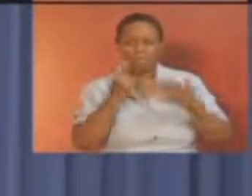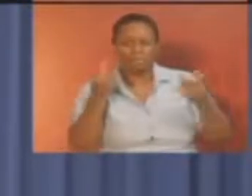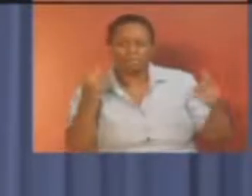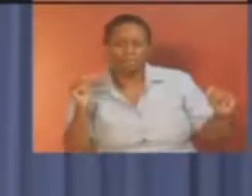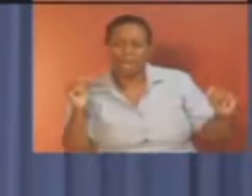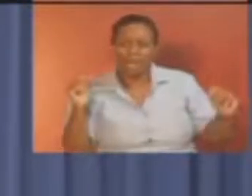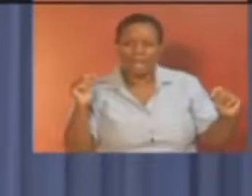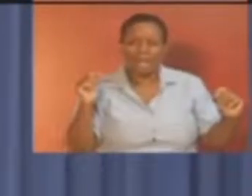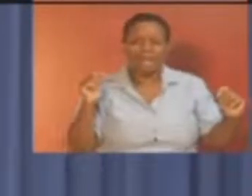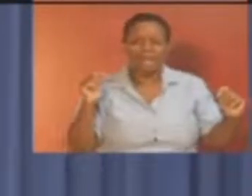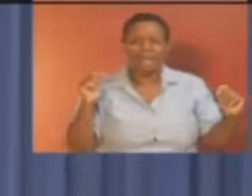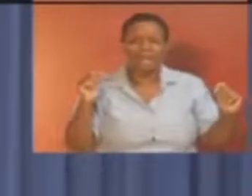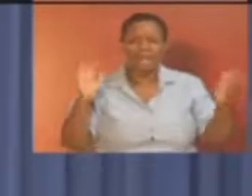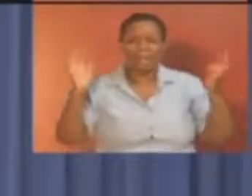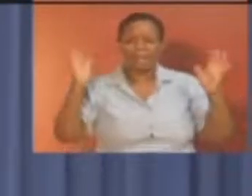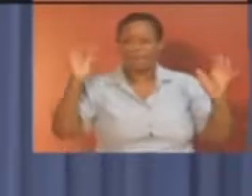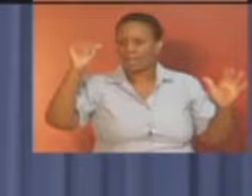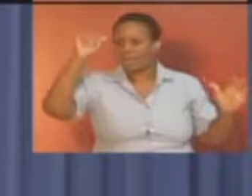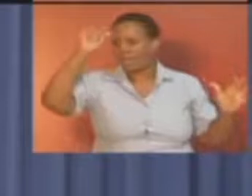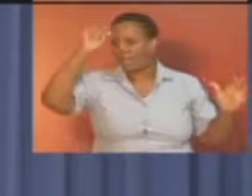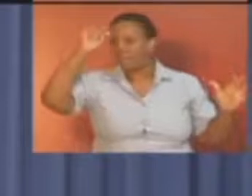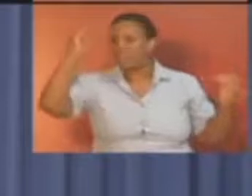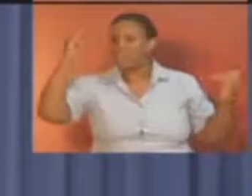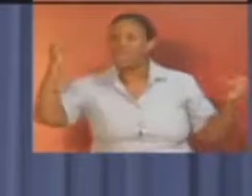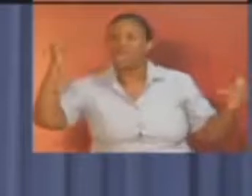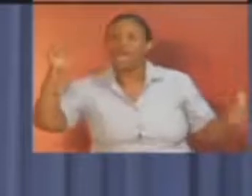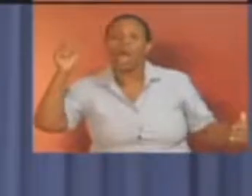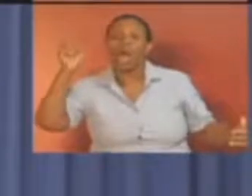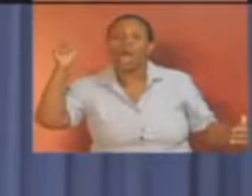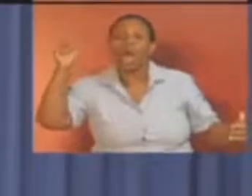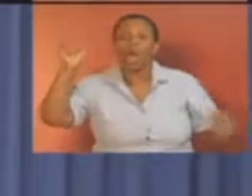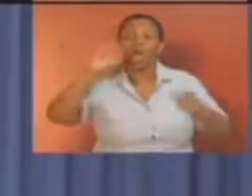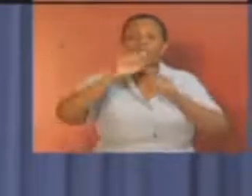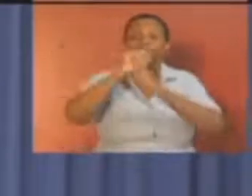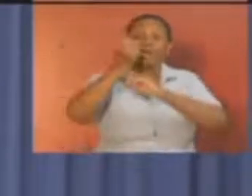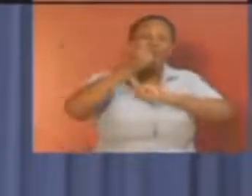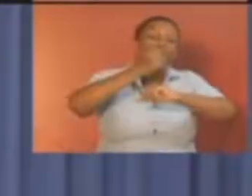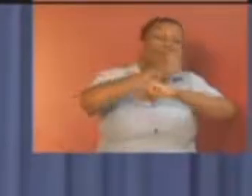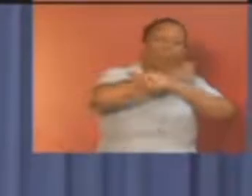breath of oxygen are not available. And something else you see too.